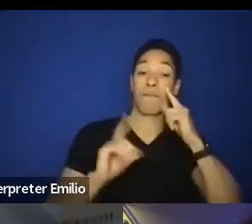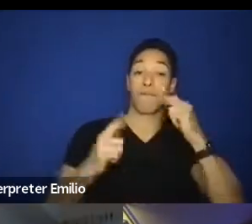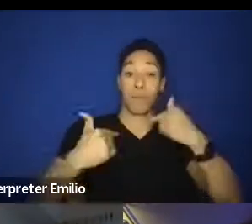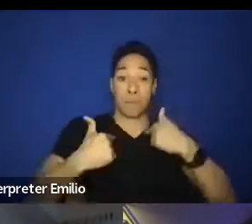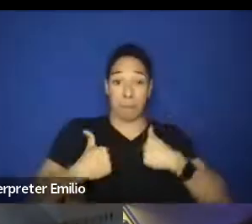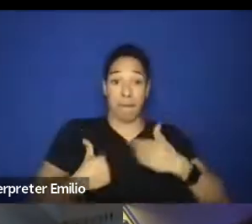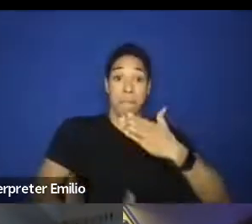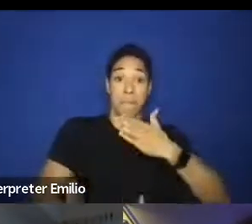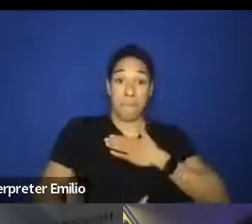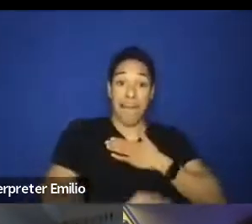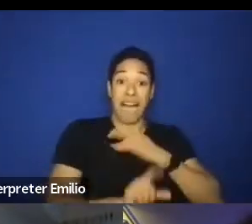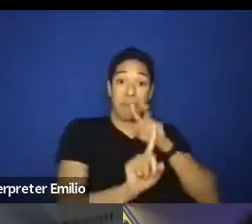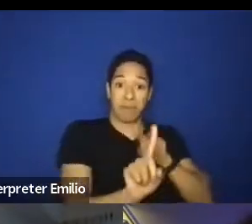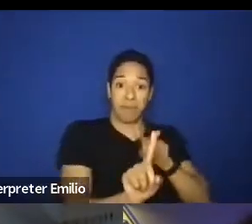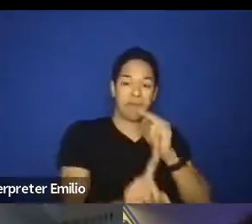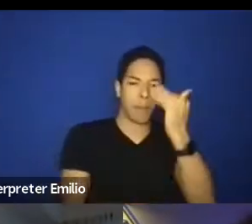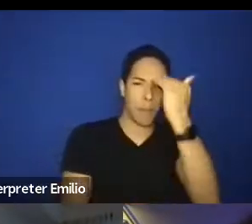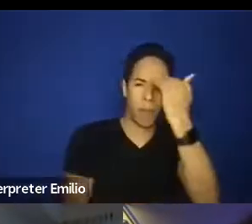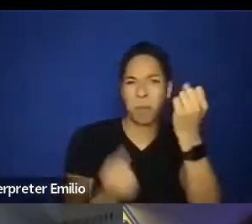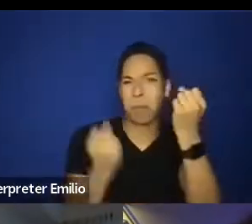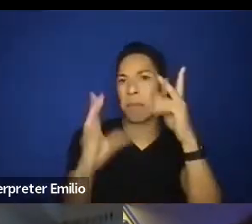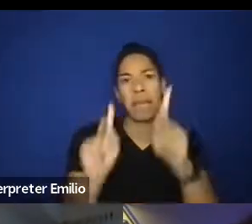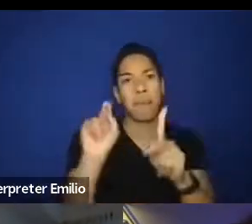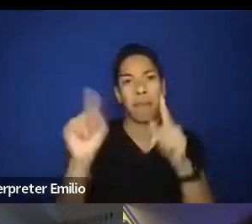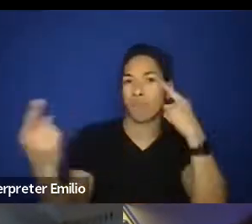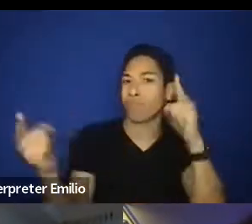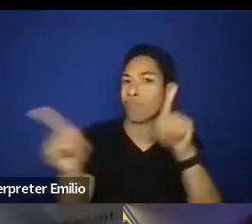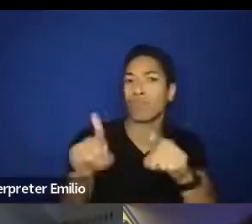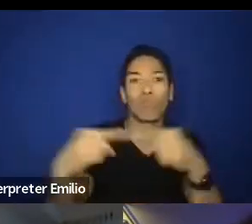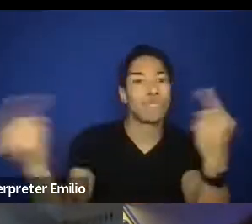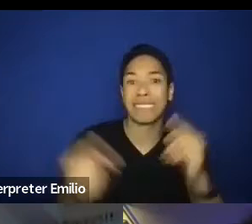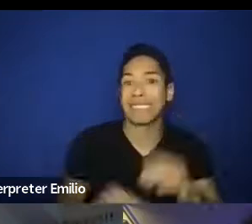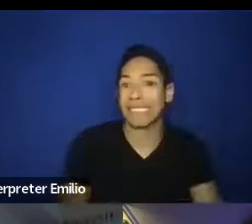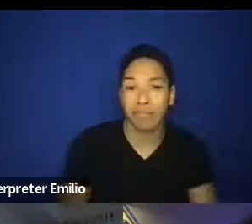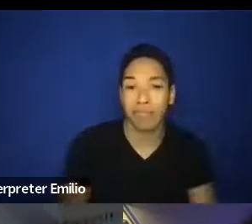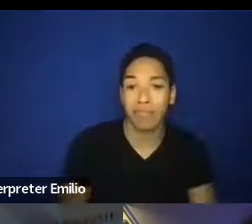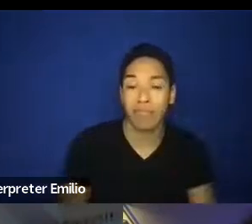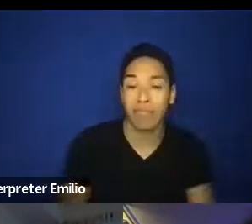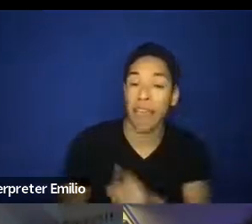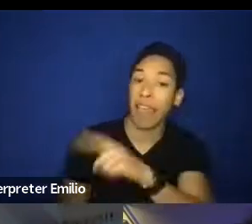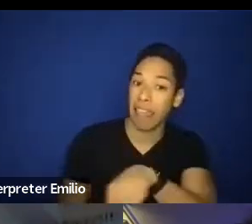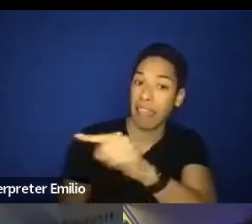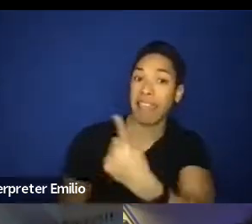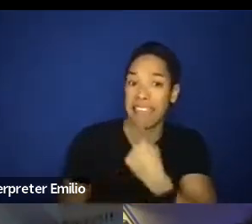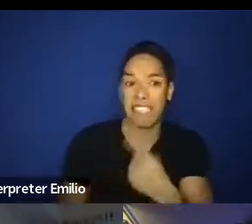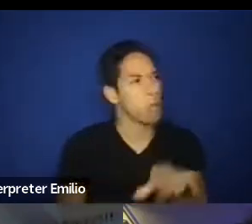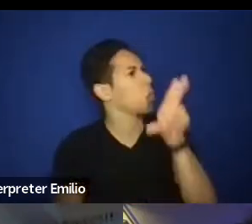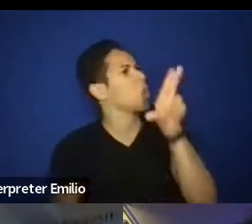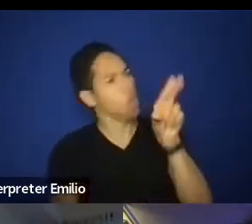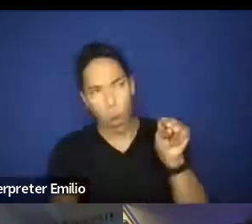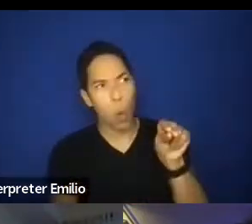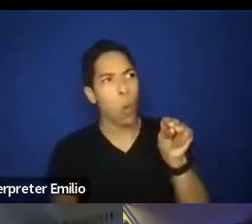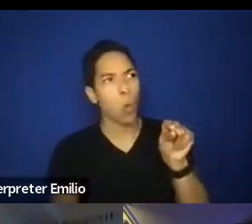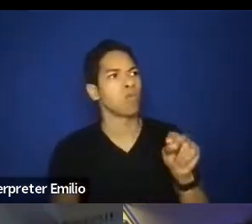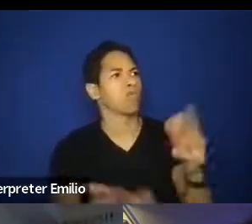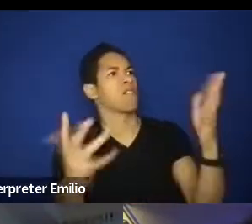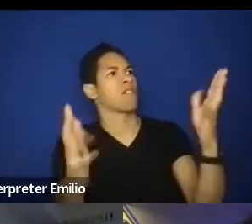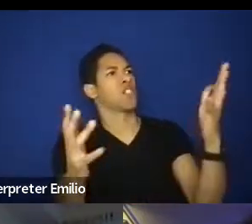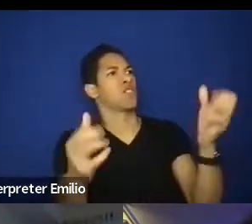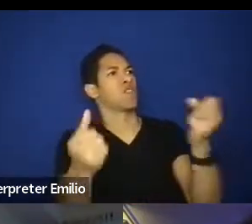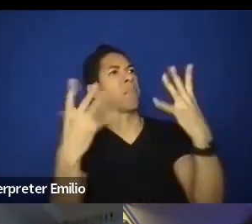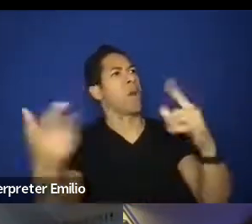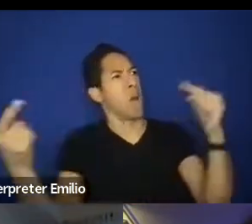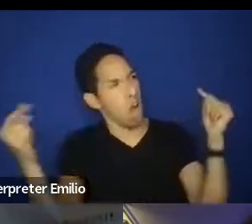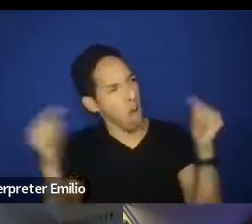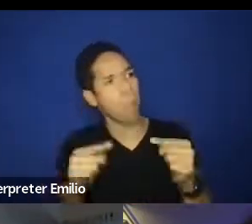I look at it, because I know a lot of people disagree and they say, no, significant harm is done. I need to be